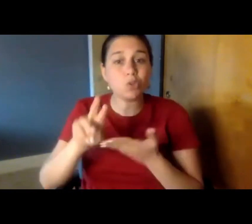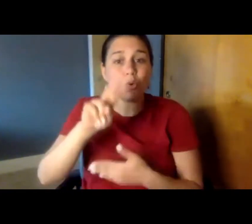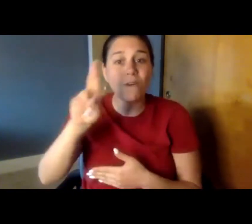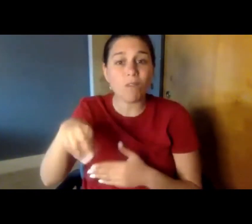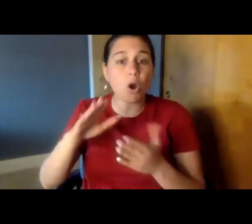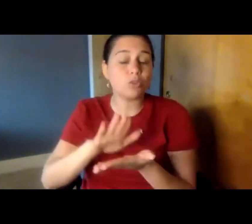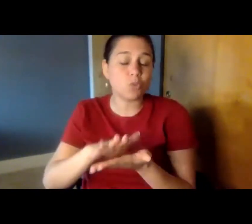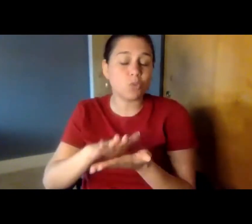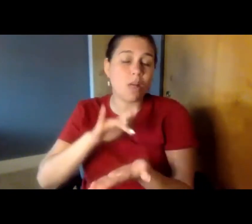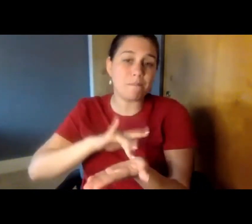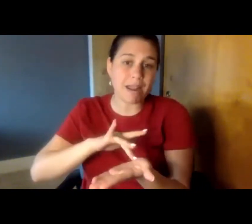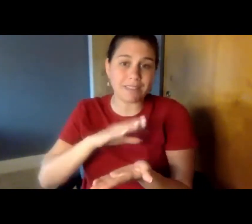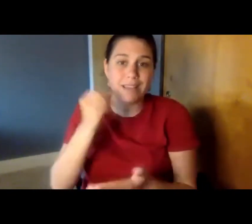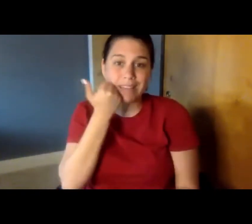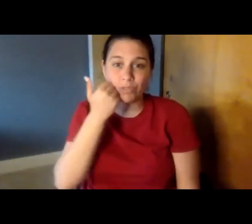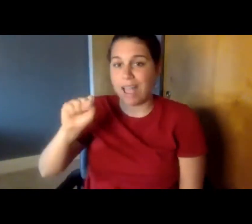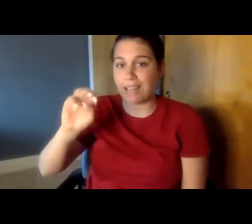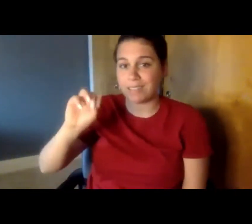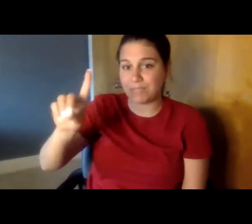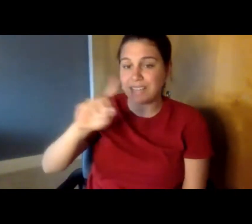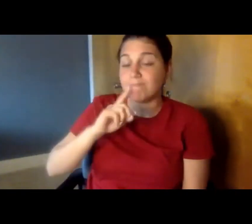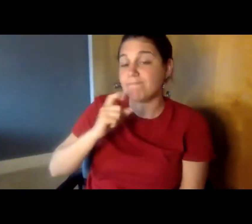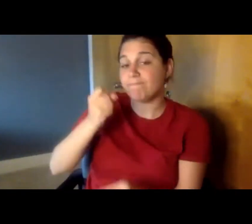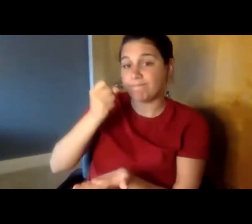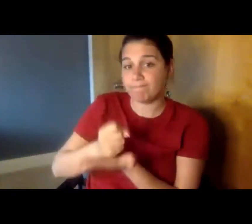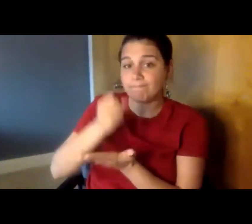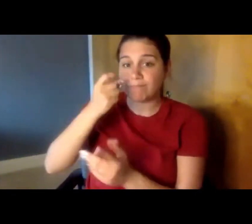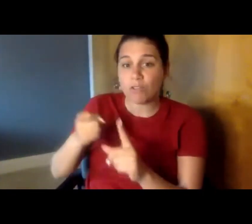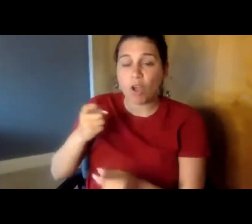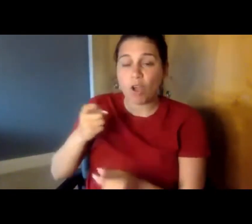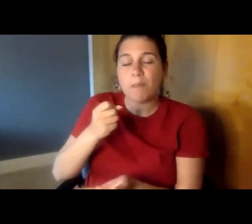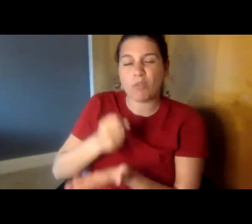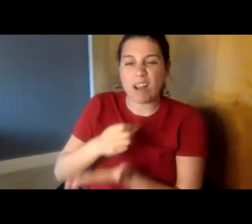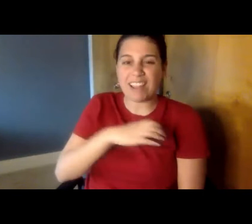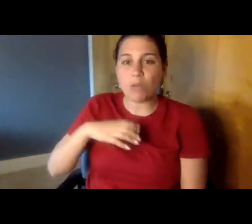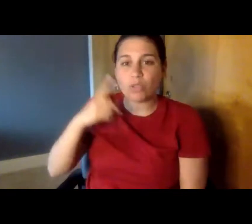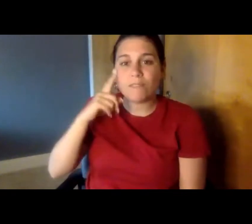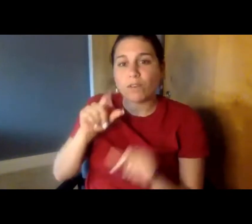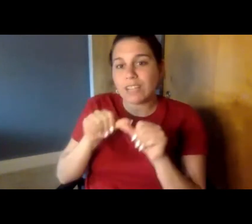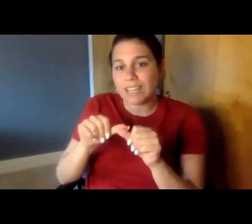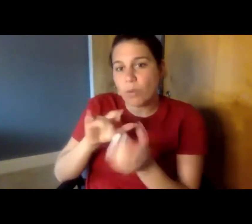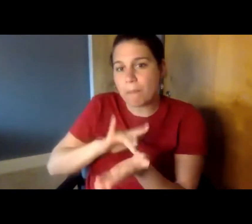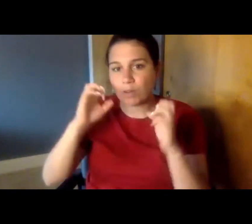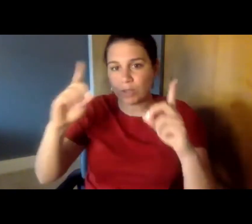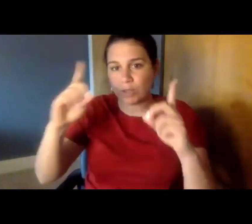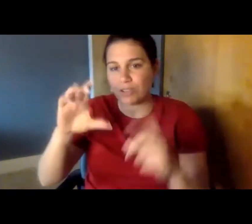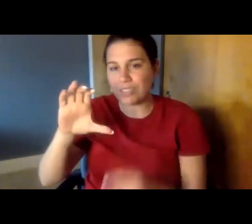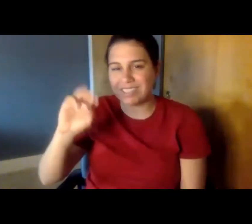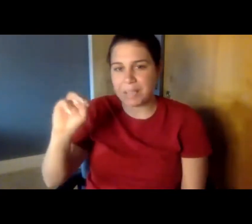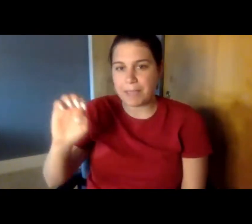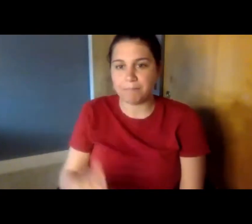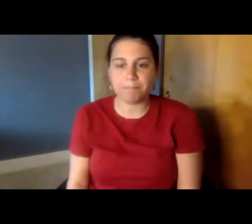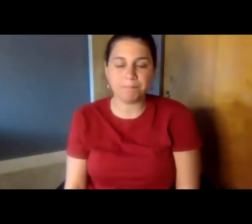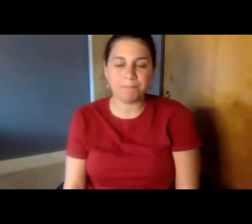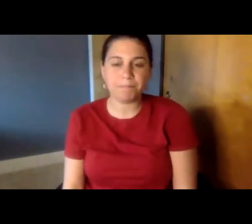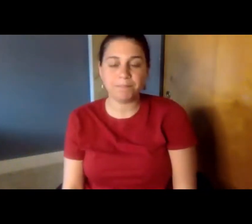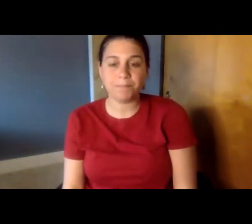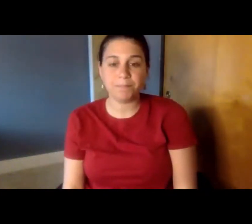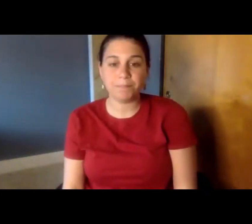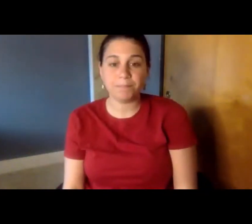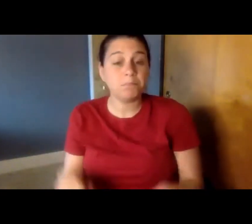Medicine and Dentistry, accredited by the Accreditation Council for Continuing Medical Education. Throughout